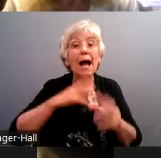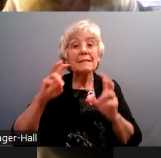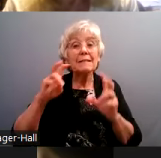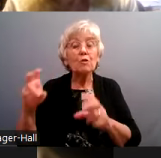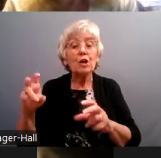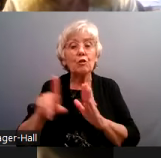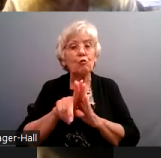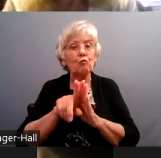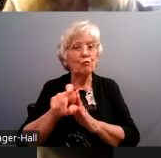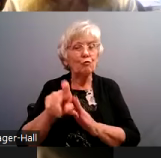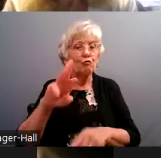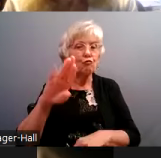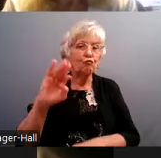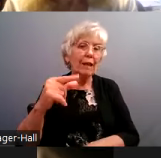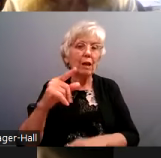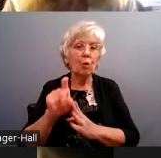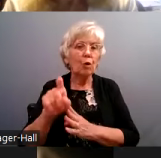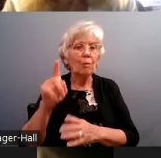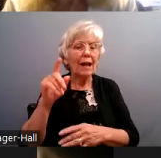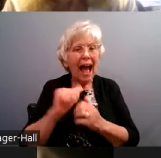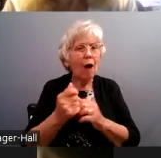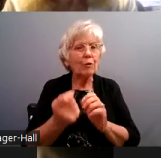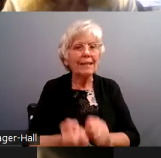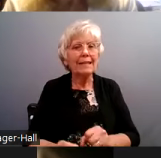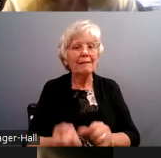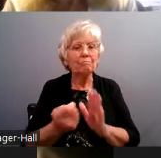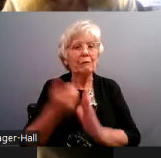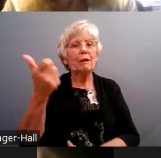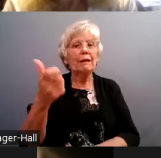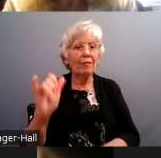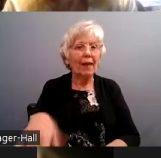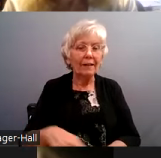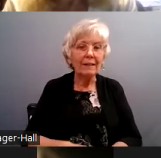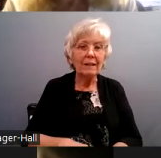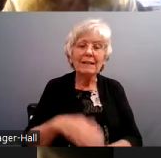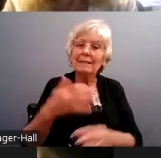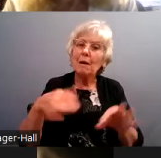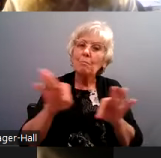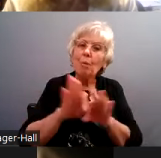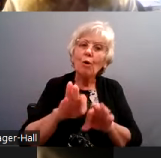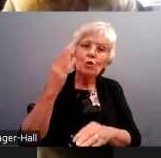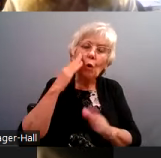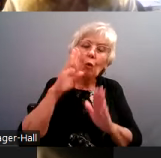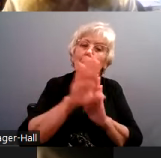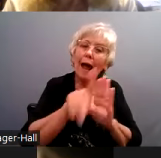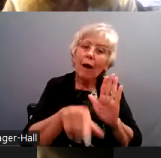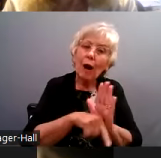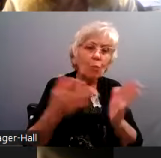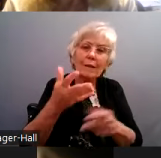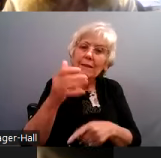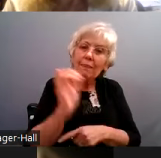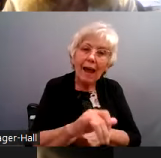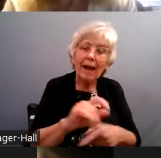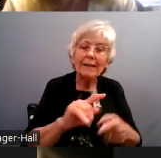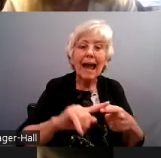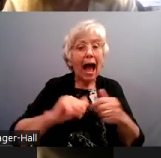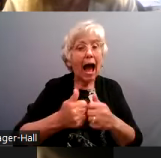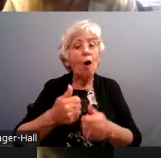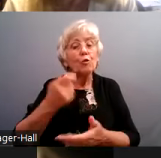do we get rid of it? Why is it important for us to know all the background as far as like what it is and how do we treat it, and then how